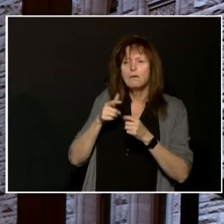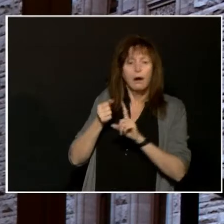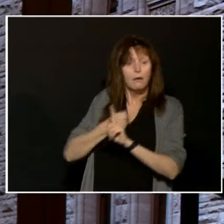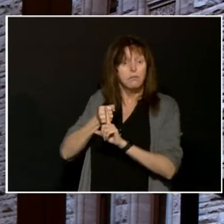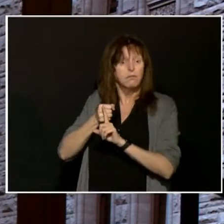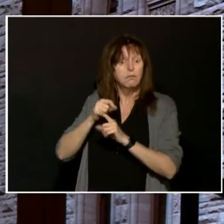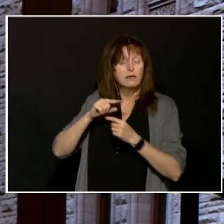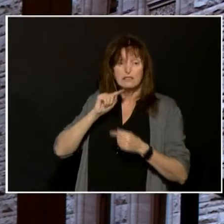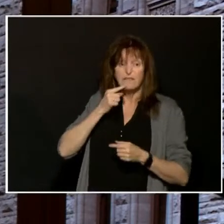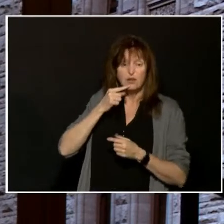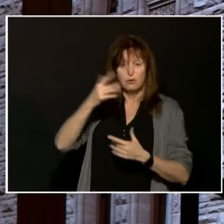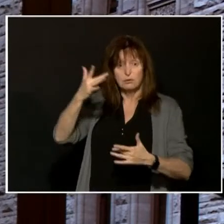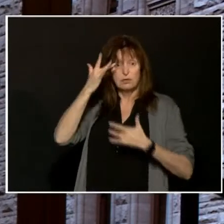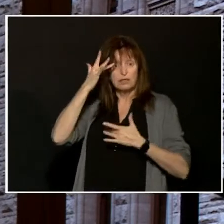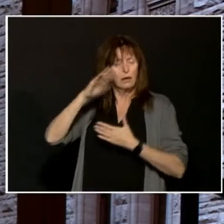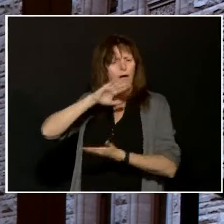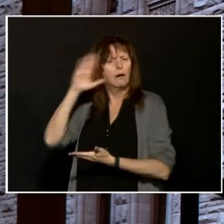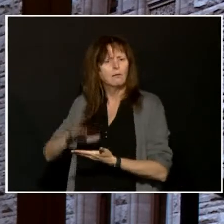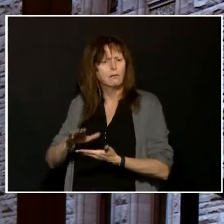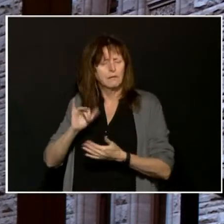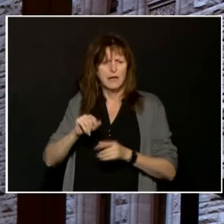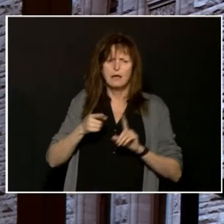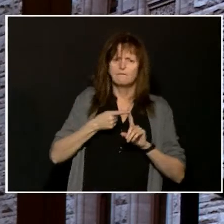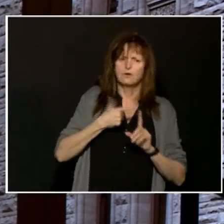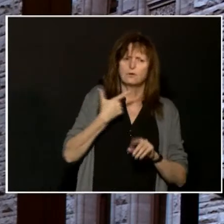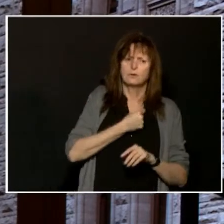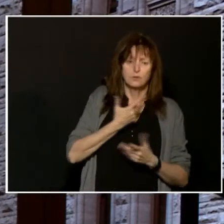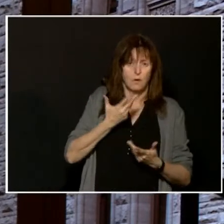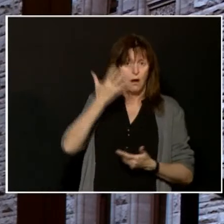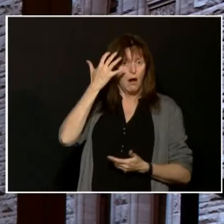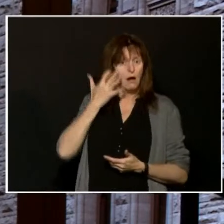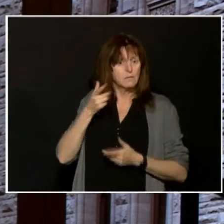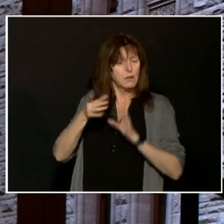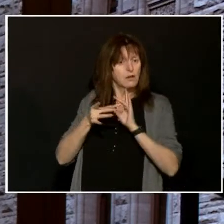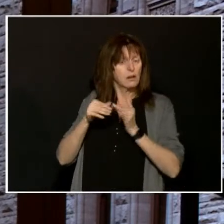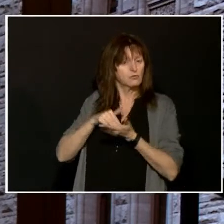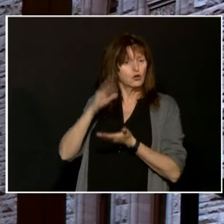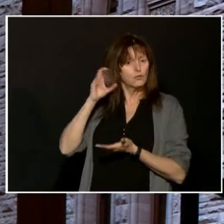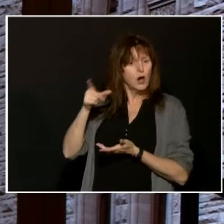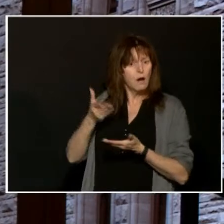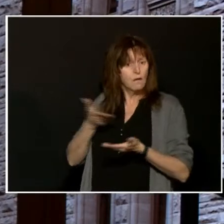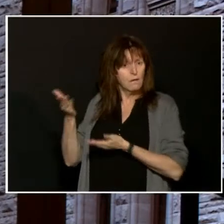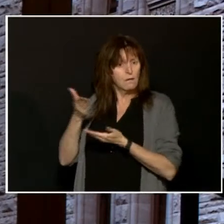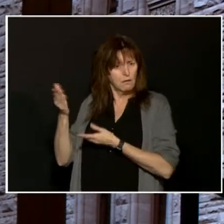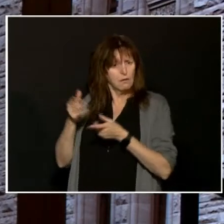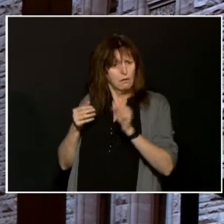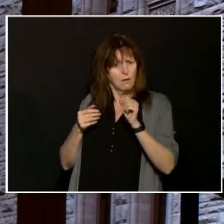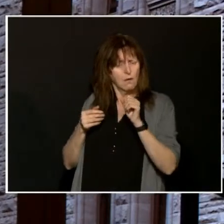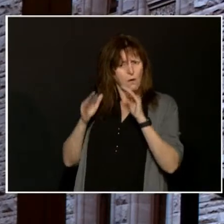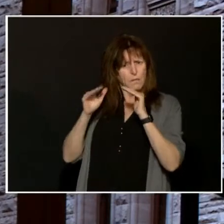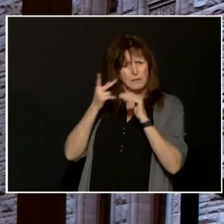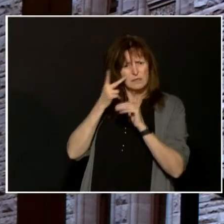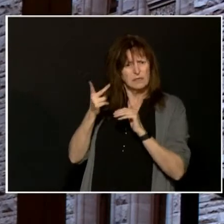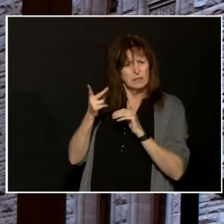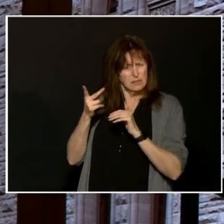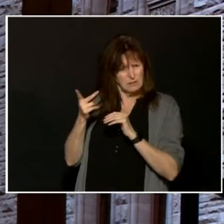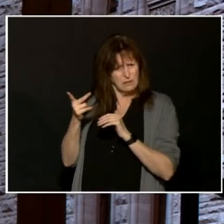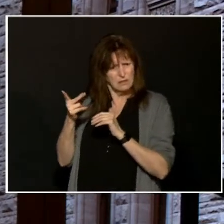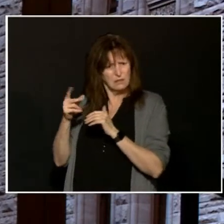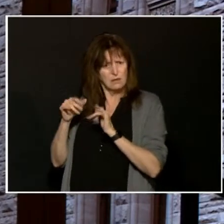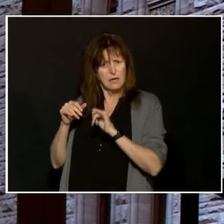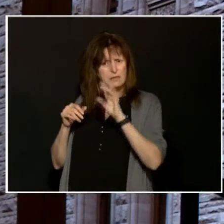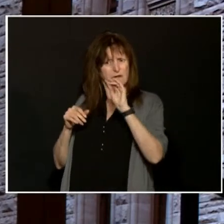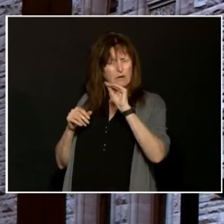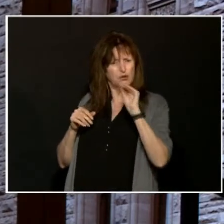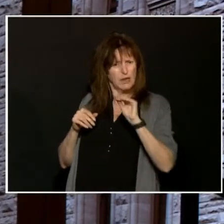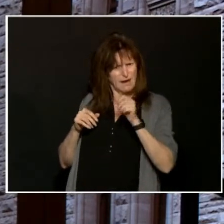alluding to, seeing the drop in hospitalizations. And we hope to see the benefit of that, especially with 70%. And so hospitalization and death in most